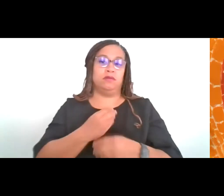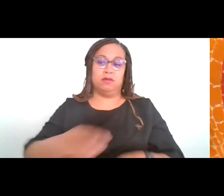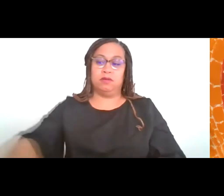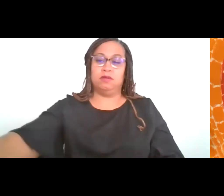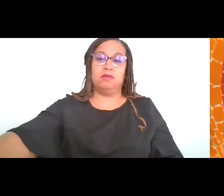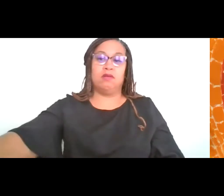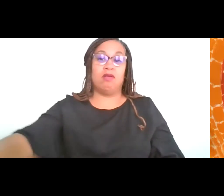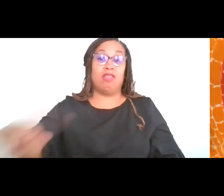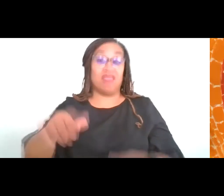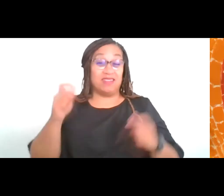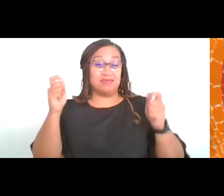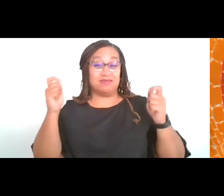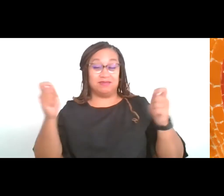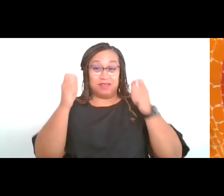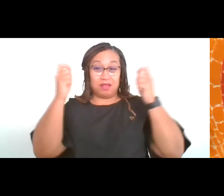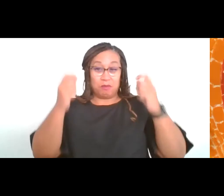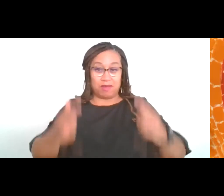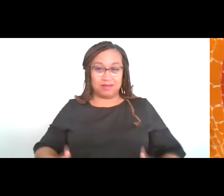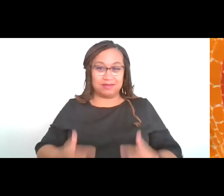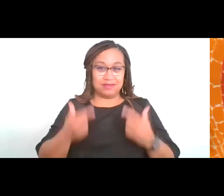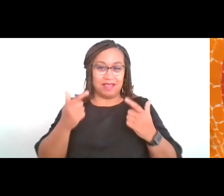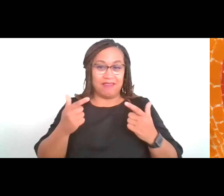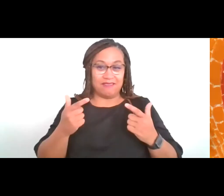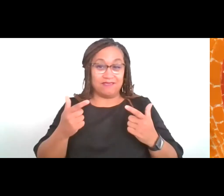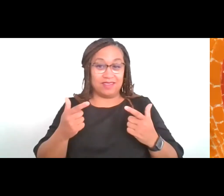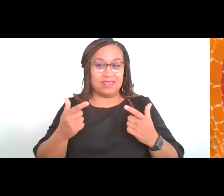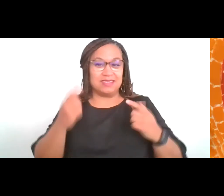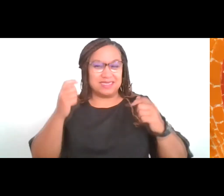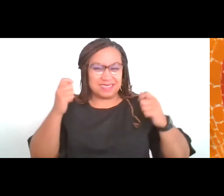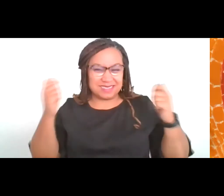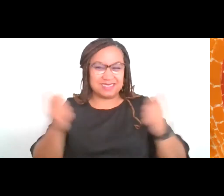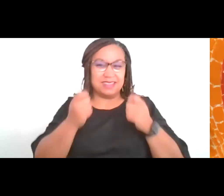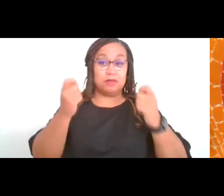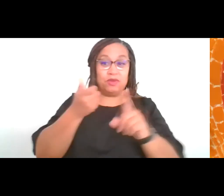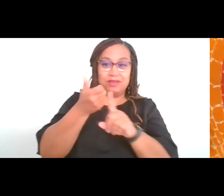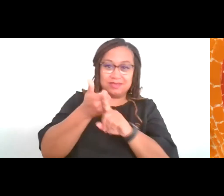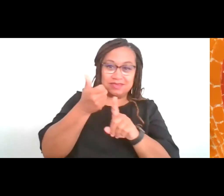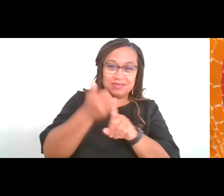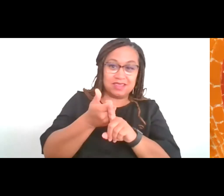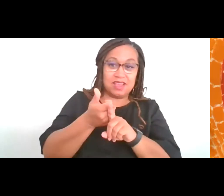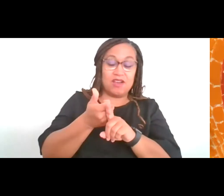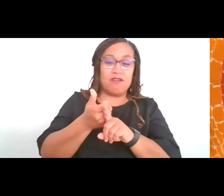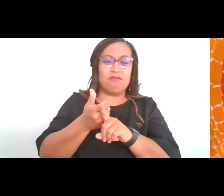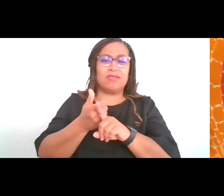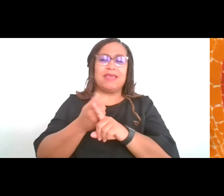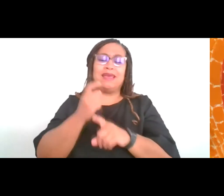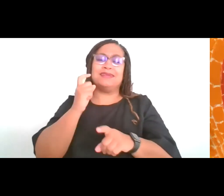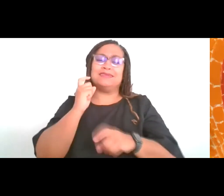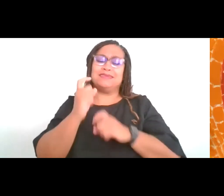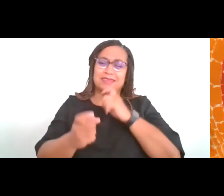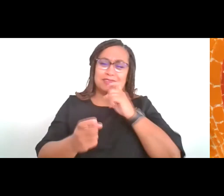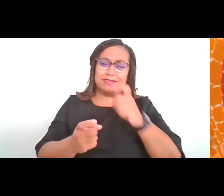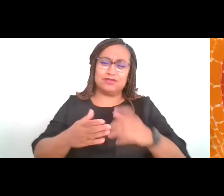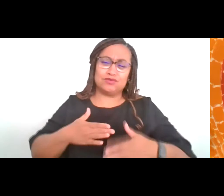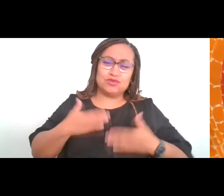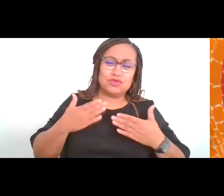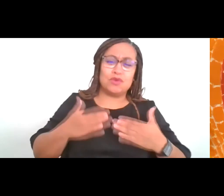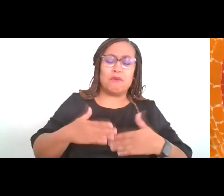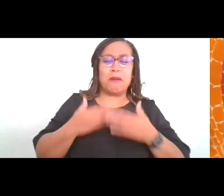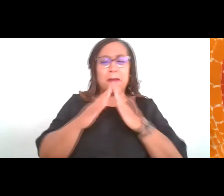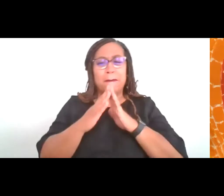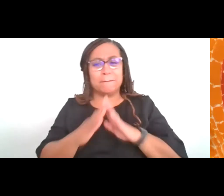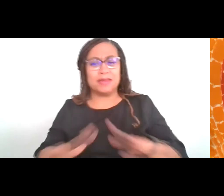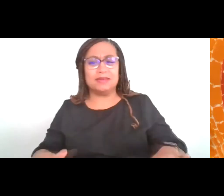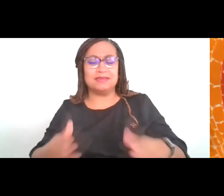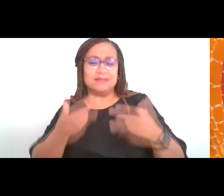that celebrates life, that celebrates itself, that gives joy and peace and laughter and love,